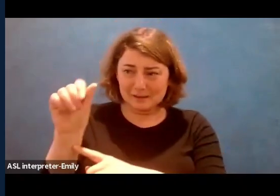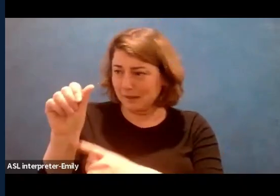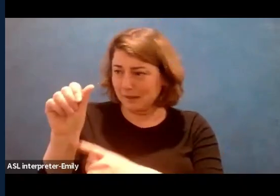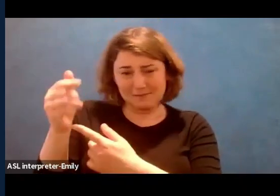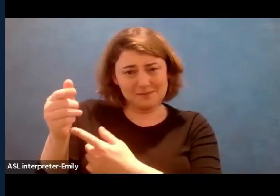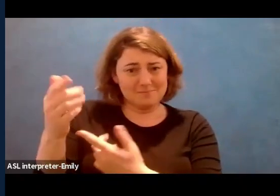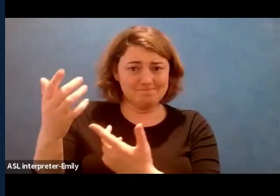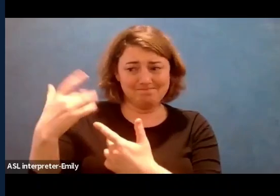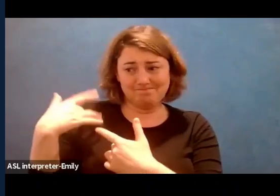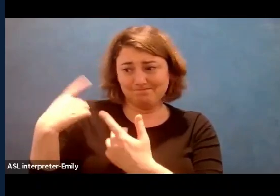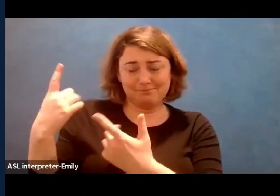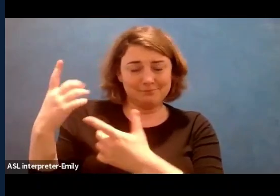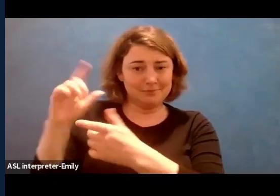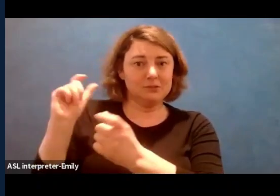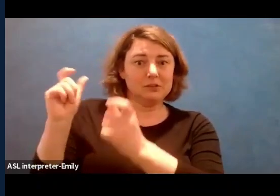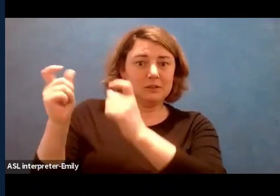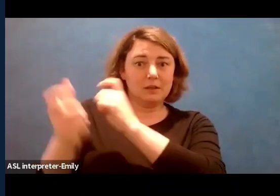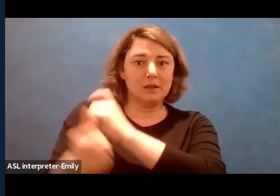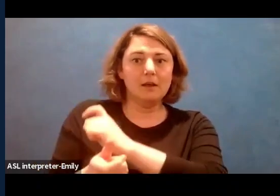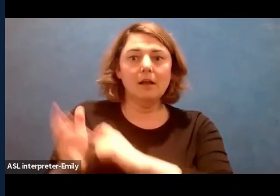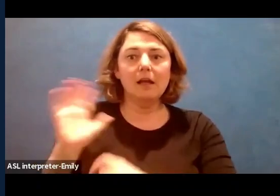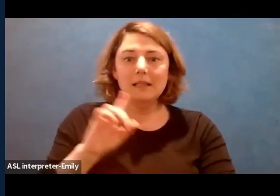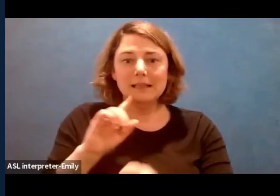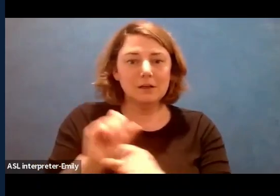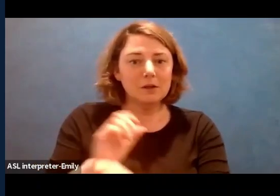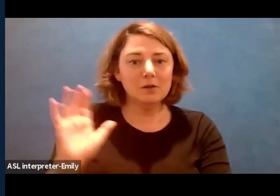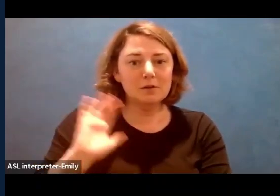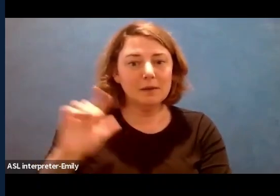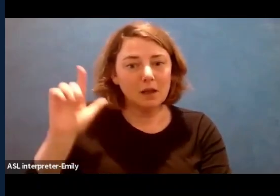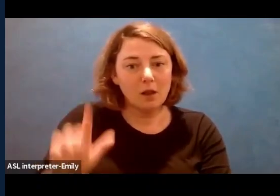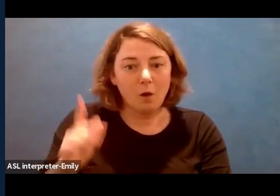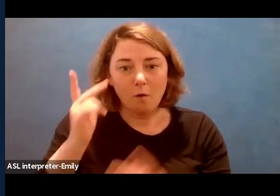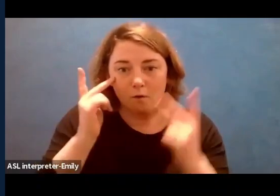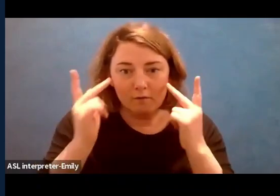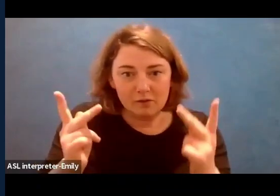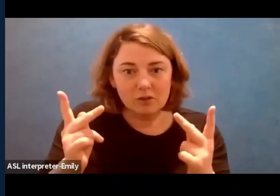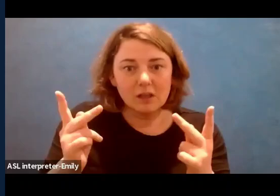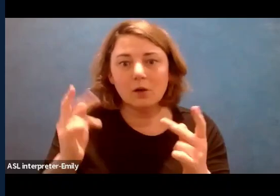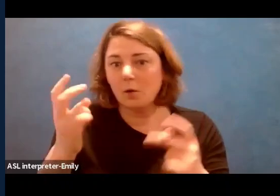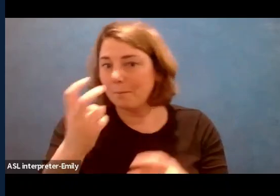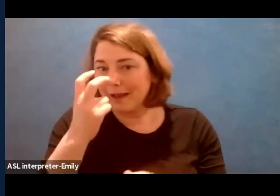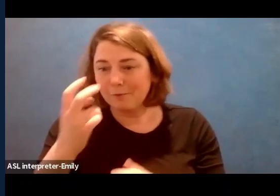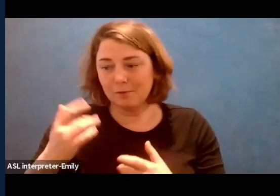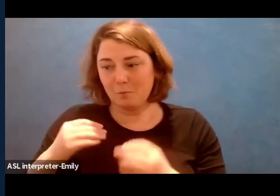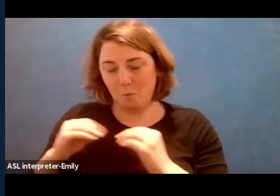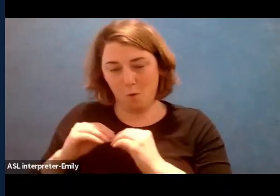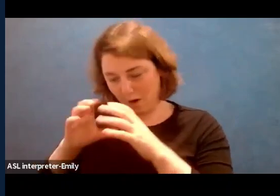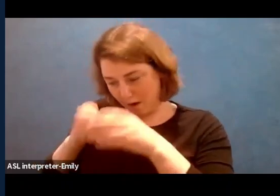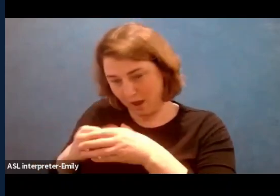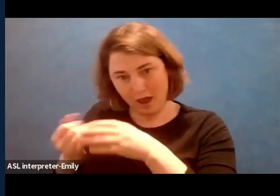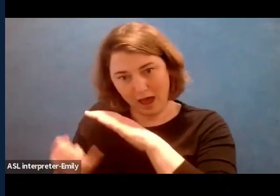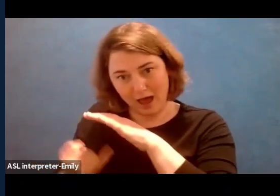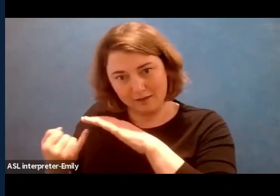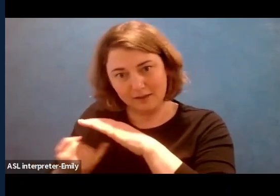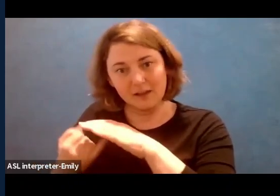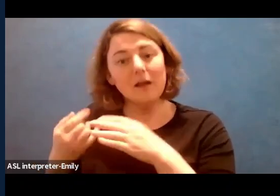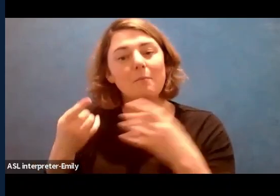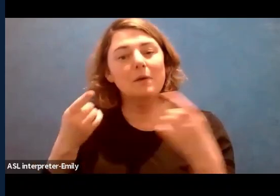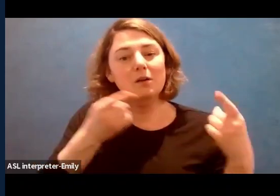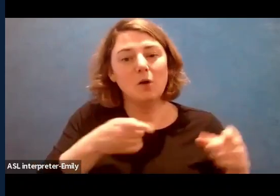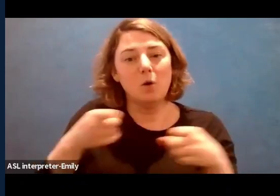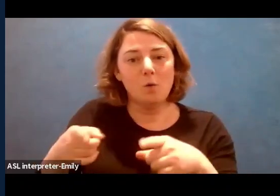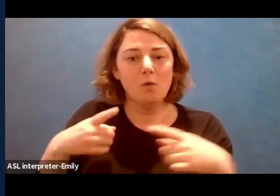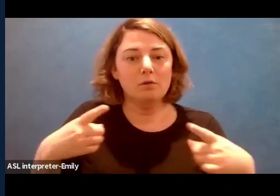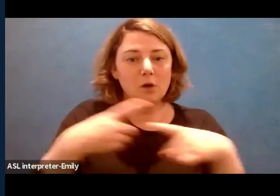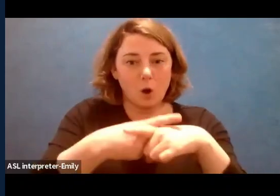mean, it literally used to be that low vision or blindness were more isolated disabilities. Co-occurring disabilities are so common